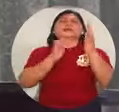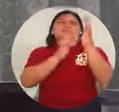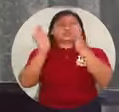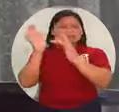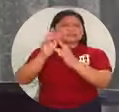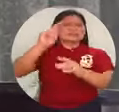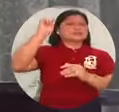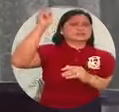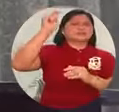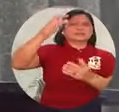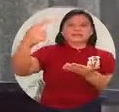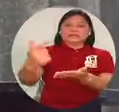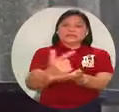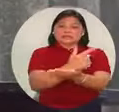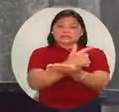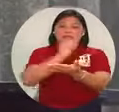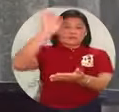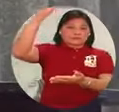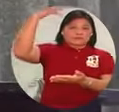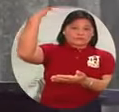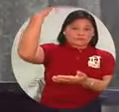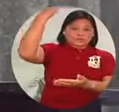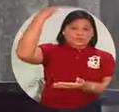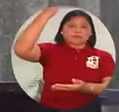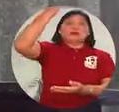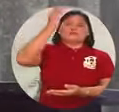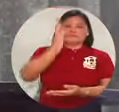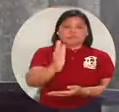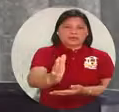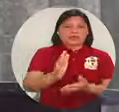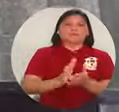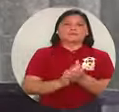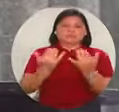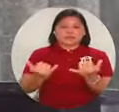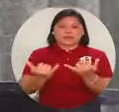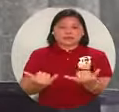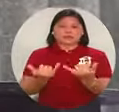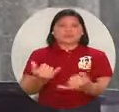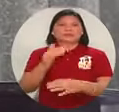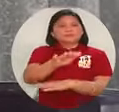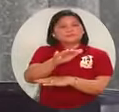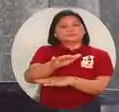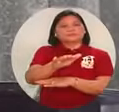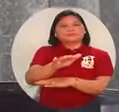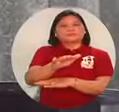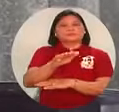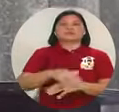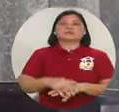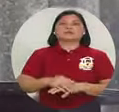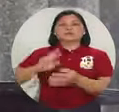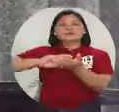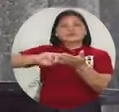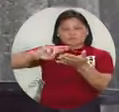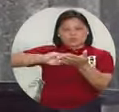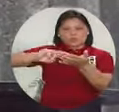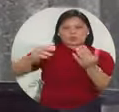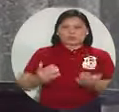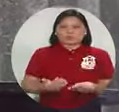to testify the gospel of the grace of God. Now today we are going to renew our